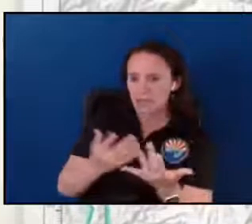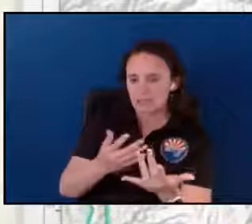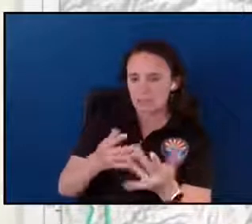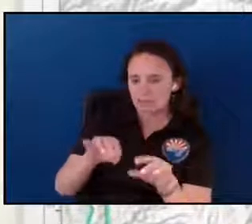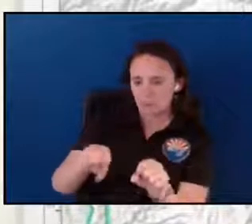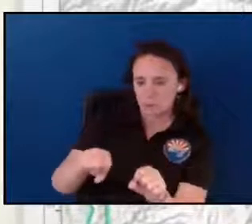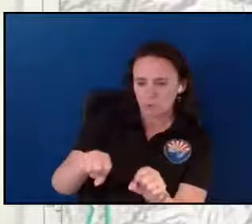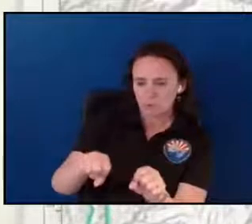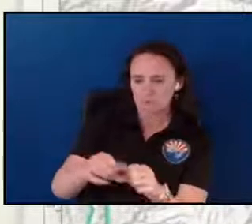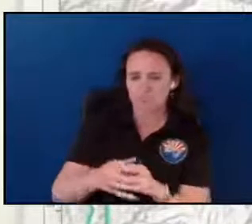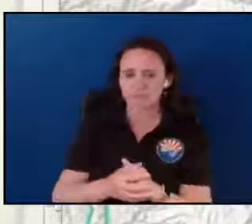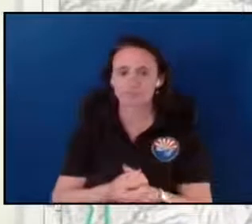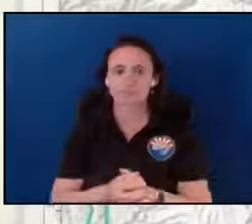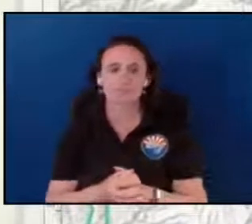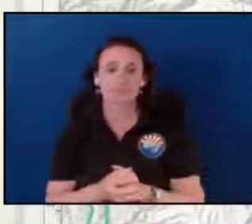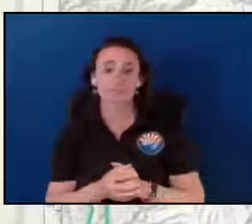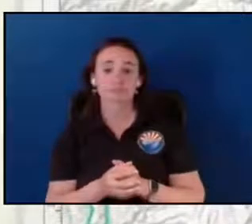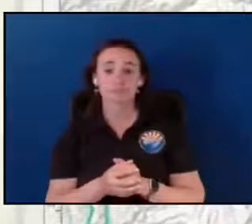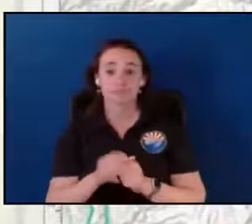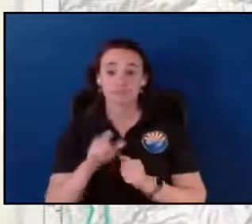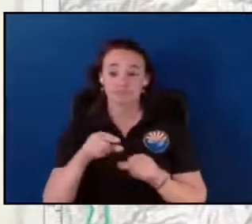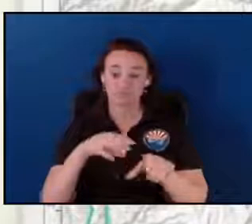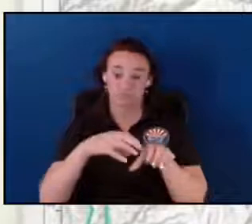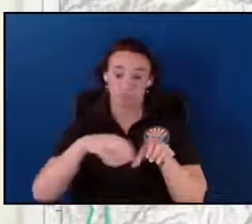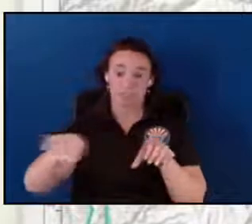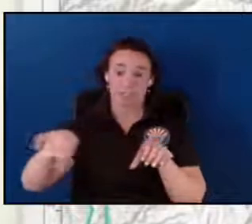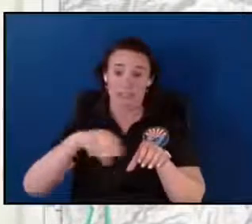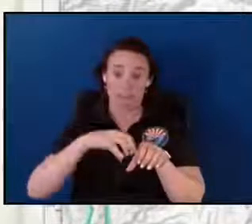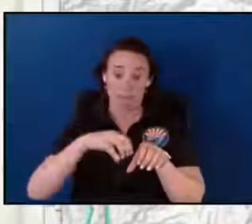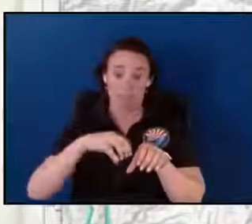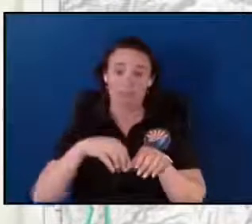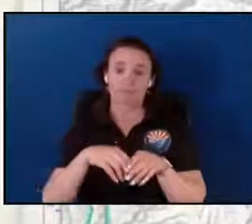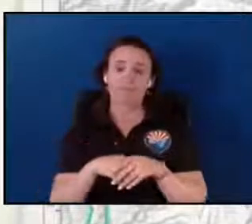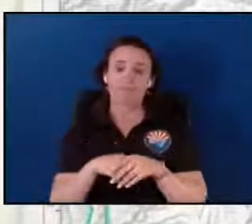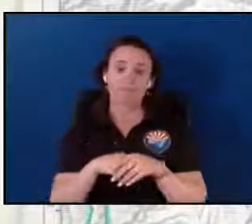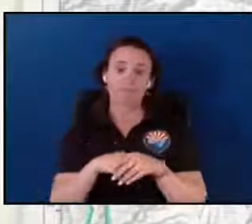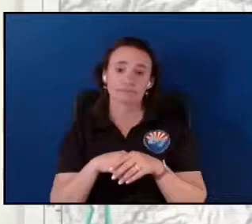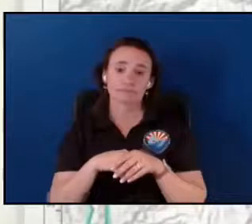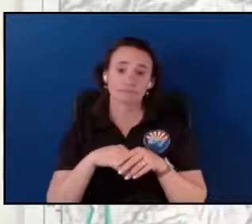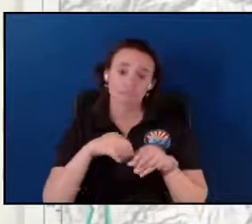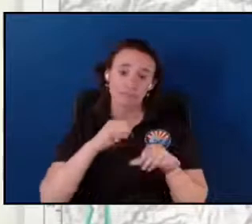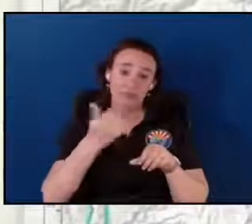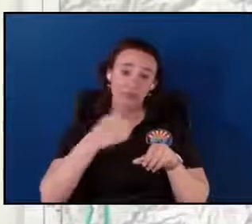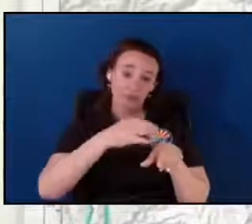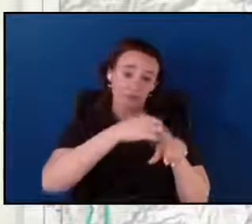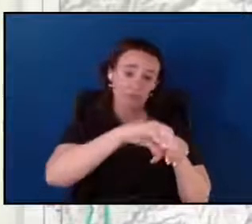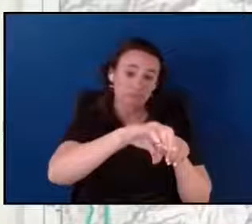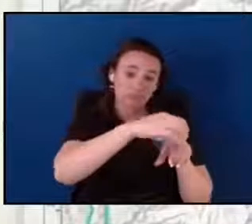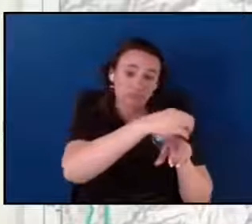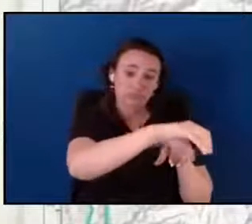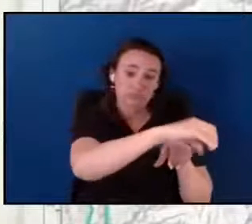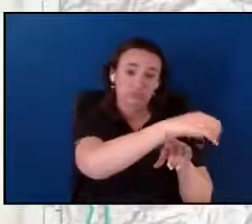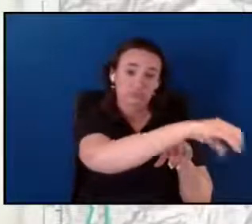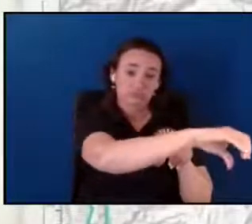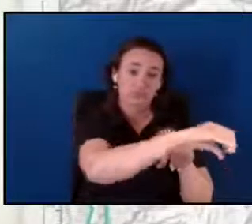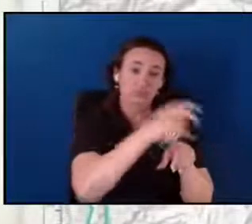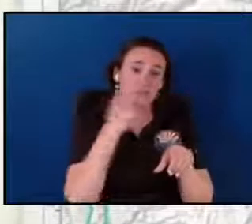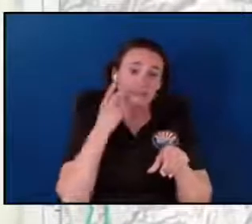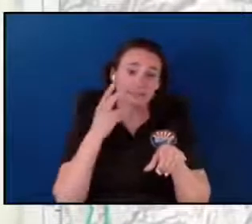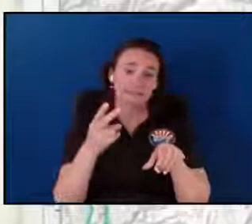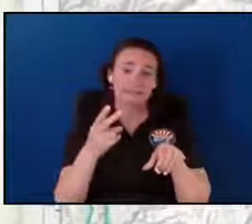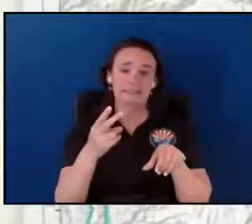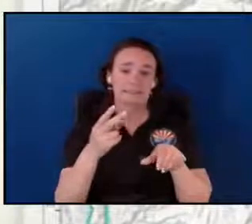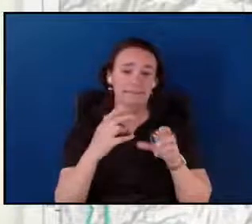This particular ridge, as well as all these other ridges that are going up to the divide, are just covered with